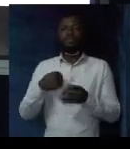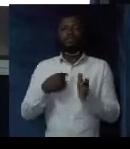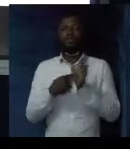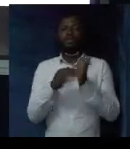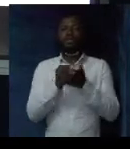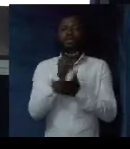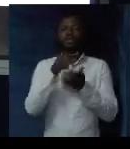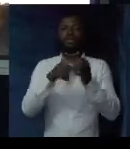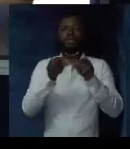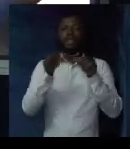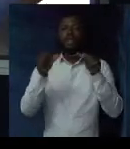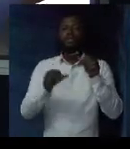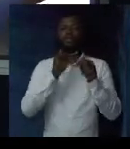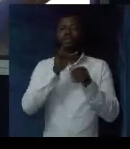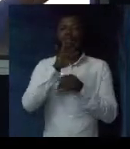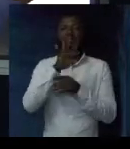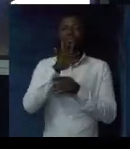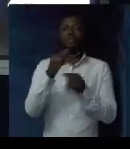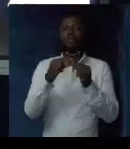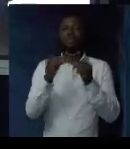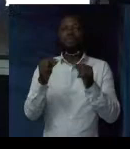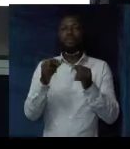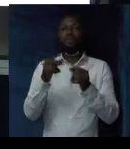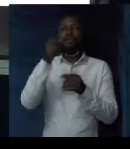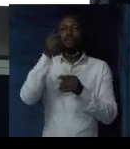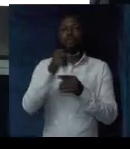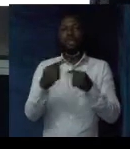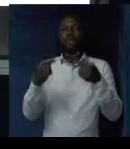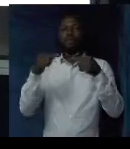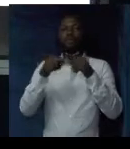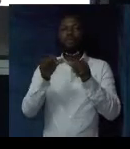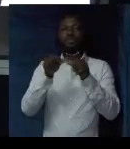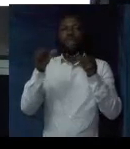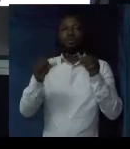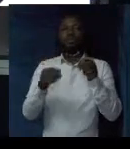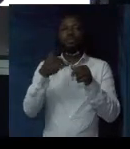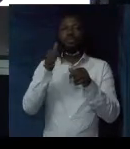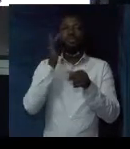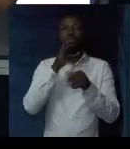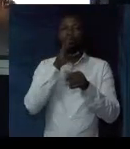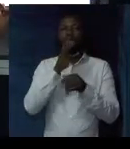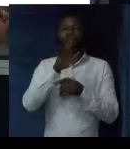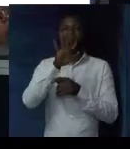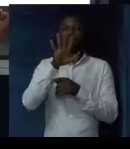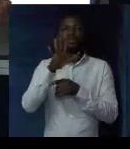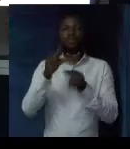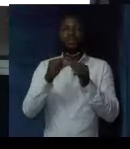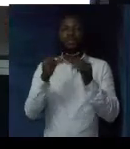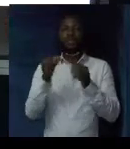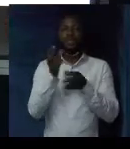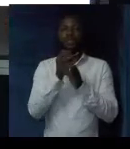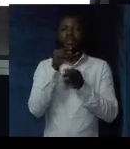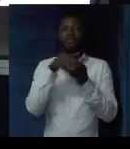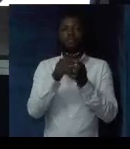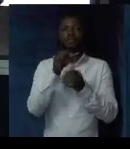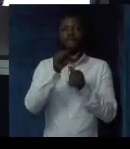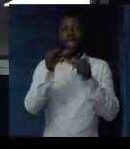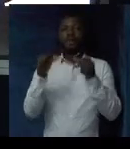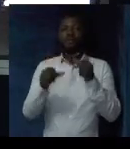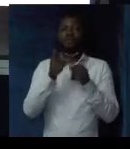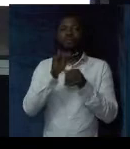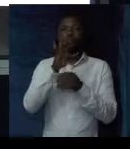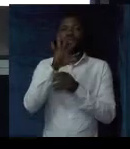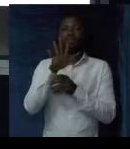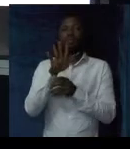Now here we're shown that this angle is 45 degrees, so vertically opposite angles, they will be 45 degrees. And if this angle